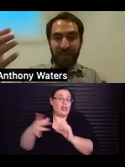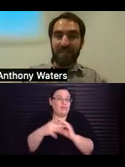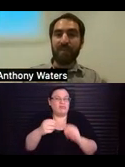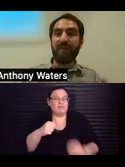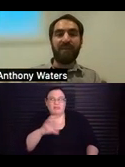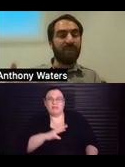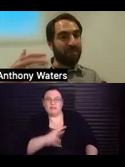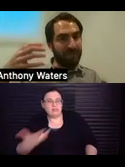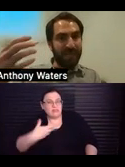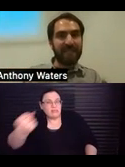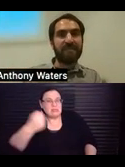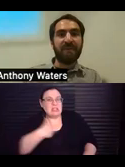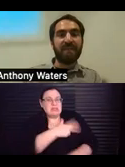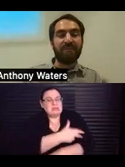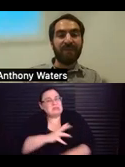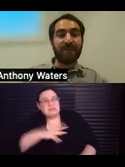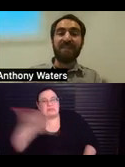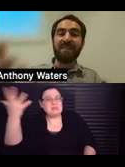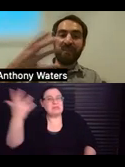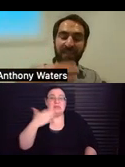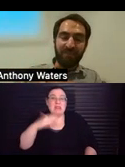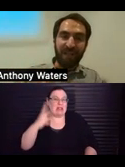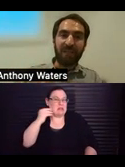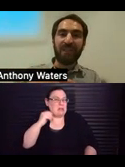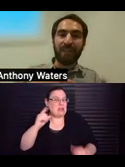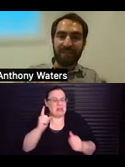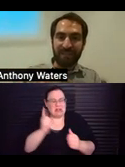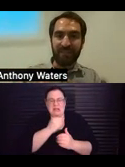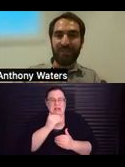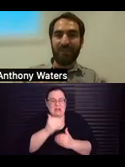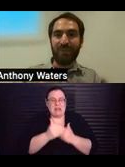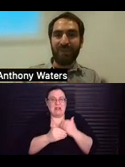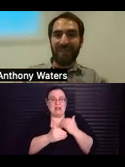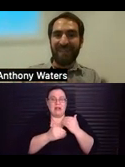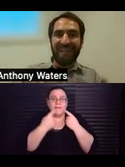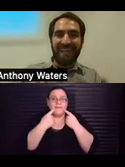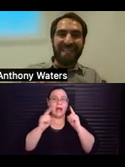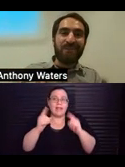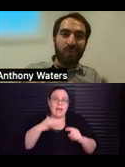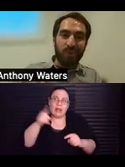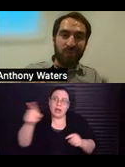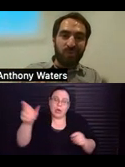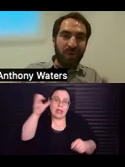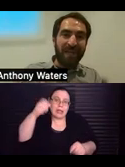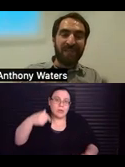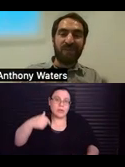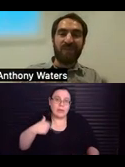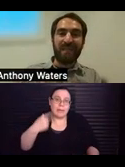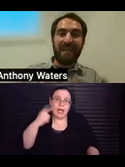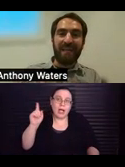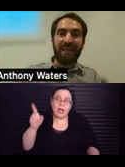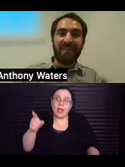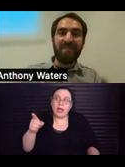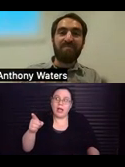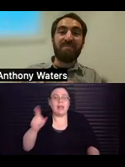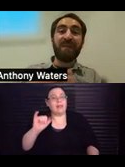to the hospital. And it was a pretty bad experience at first until he felt listened to. And that's what we're trying to do